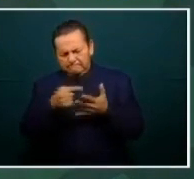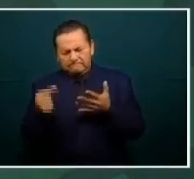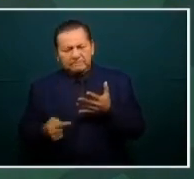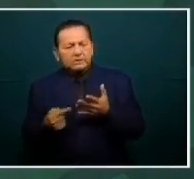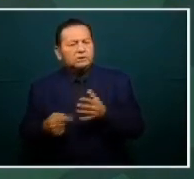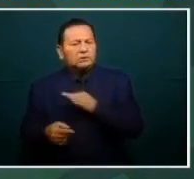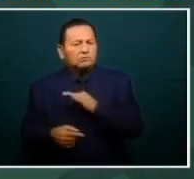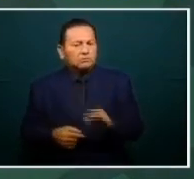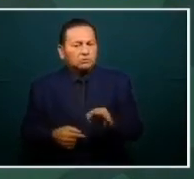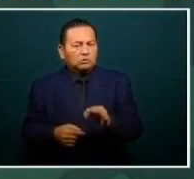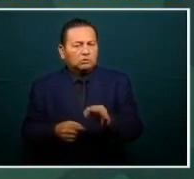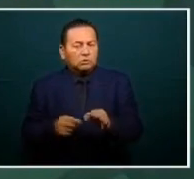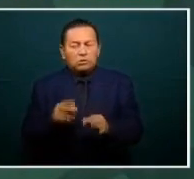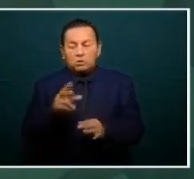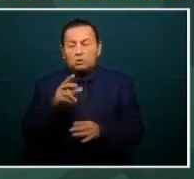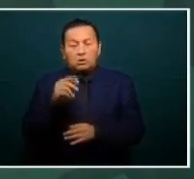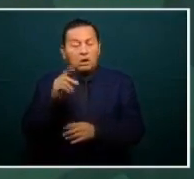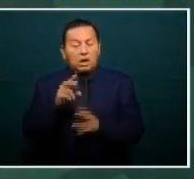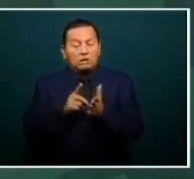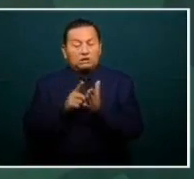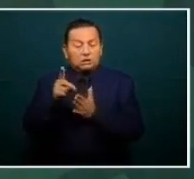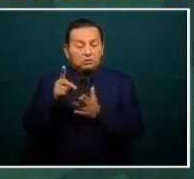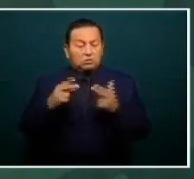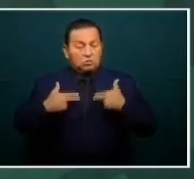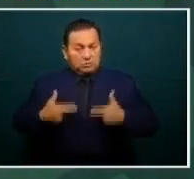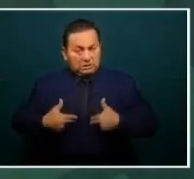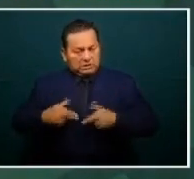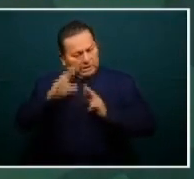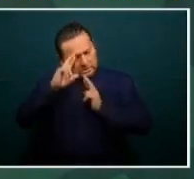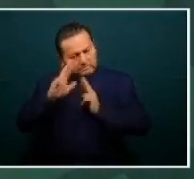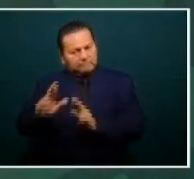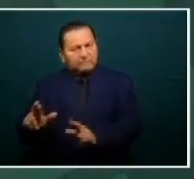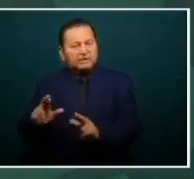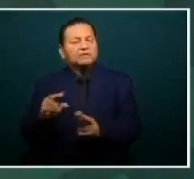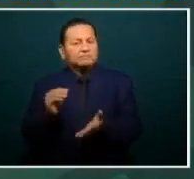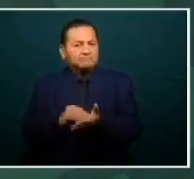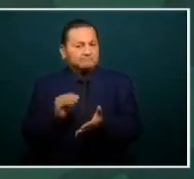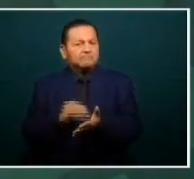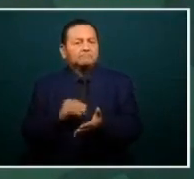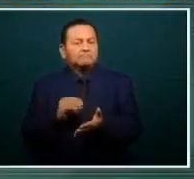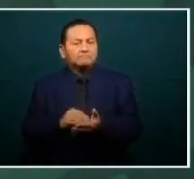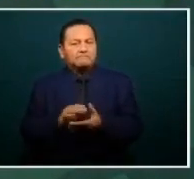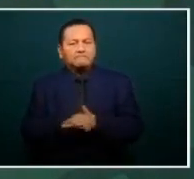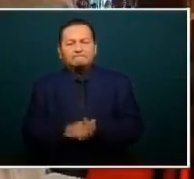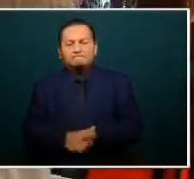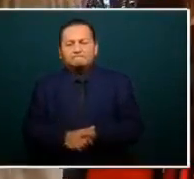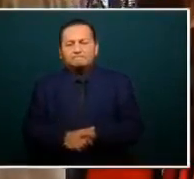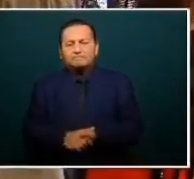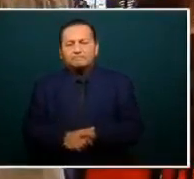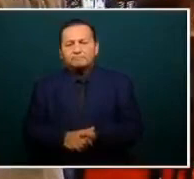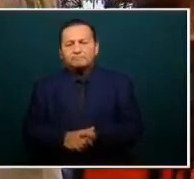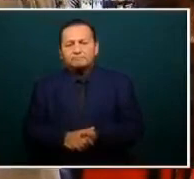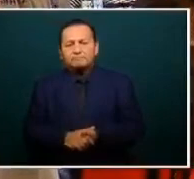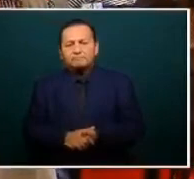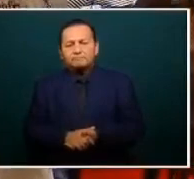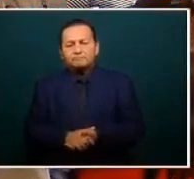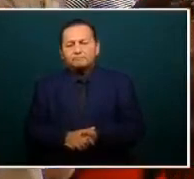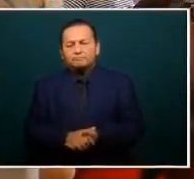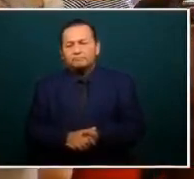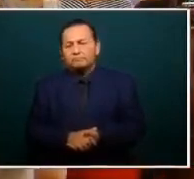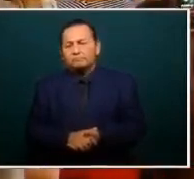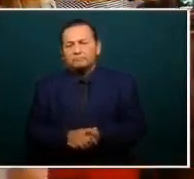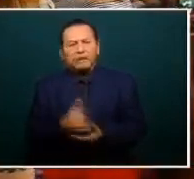making the compromise to apply our laws for migration without violating the rights of